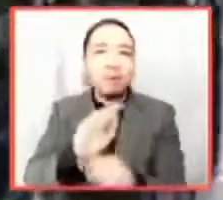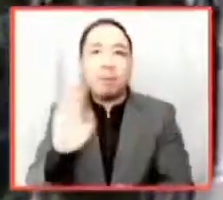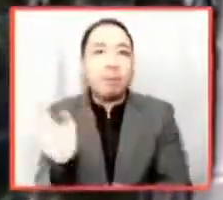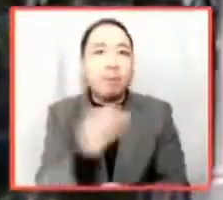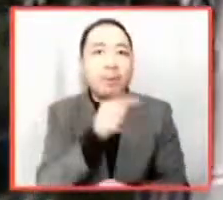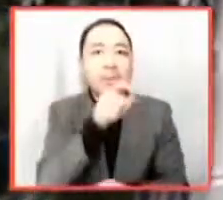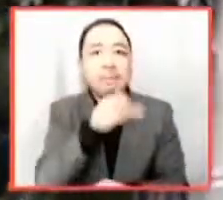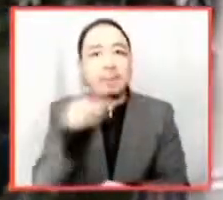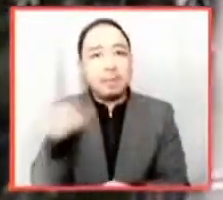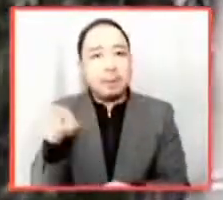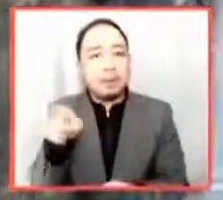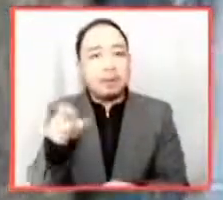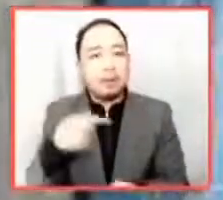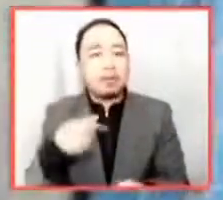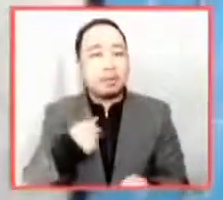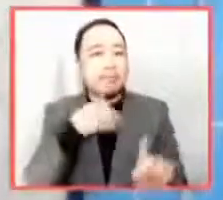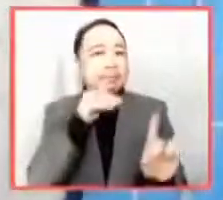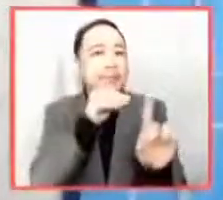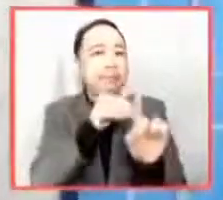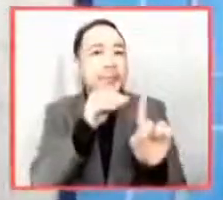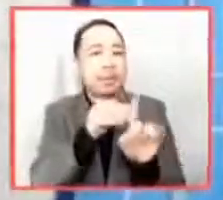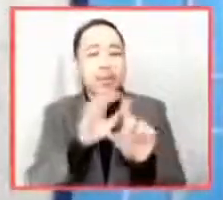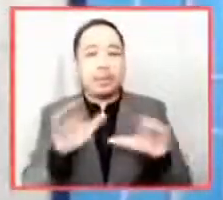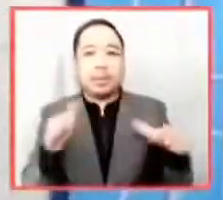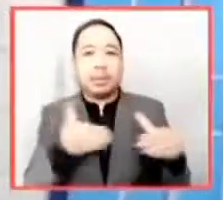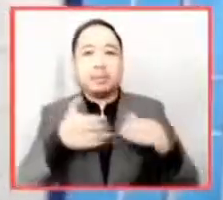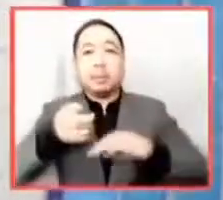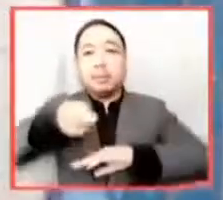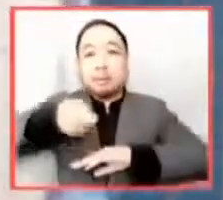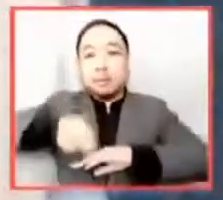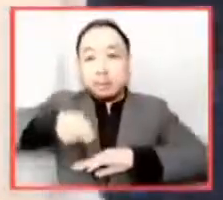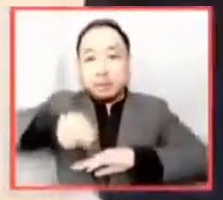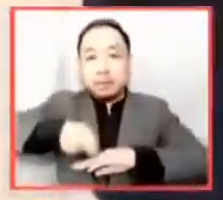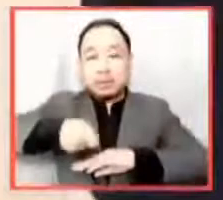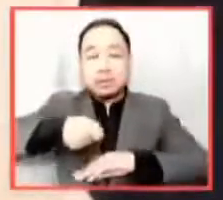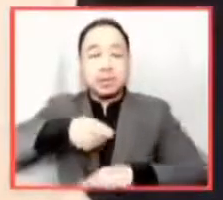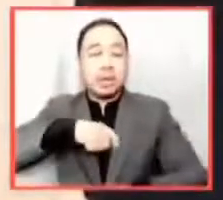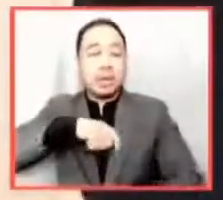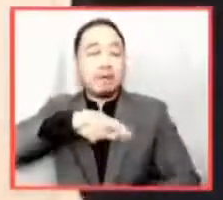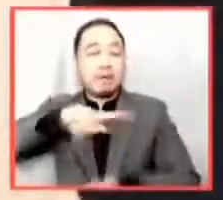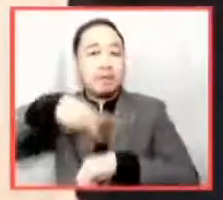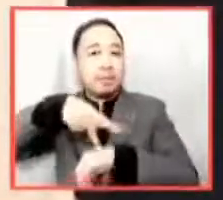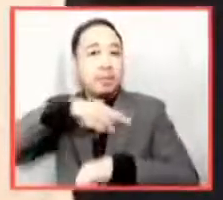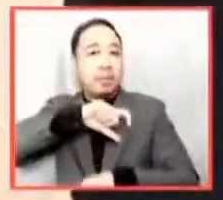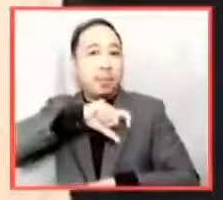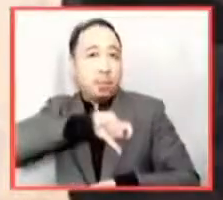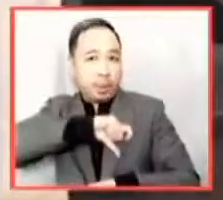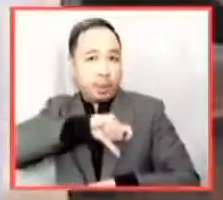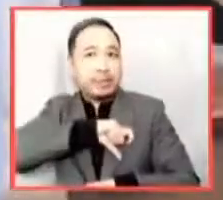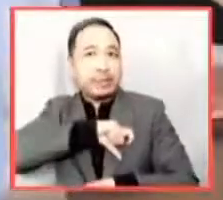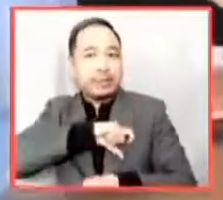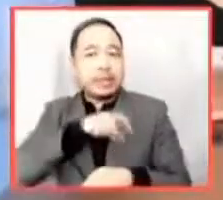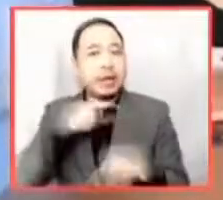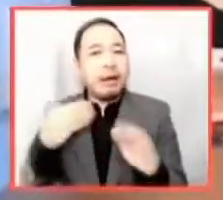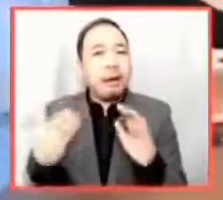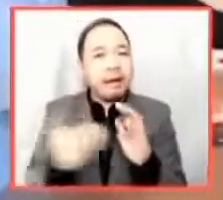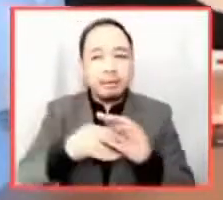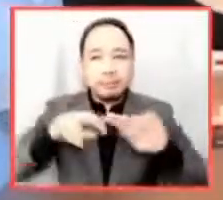the Department of Justice and the Philippine National Police to review the conduct of our campaign against illegal